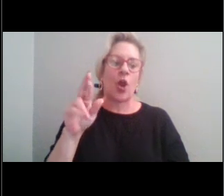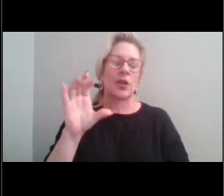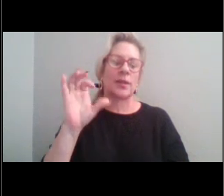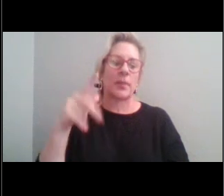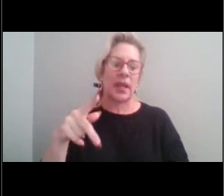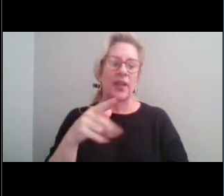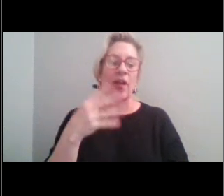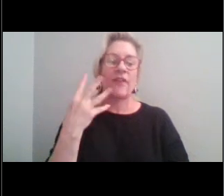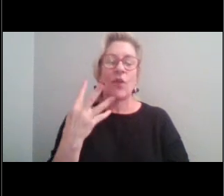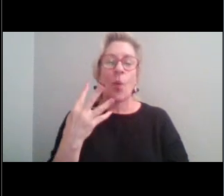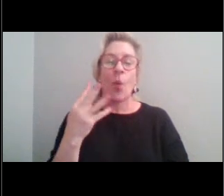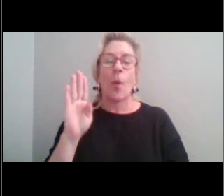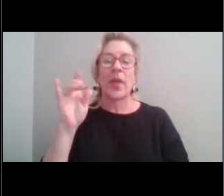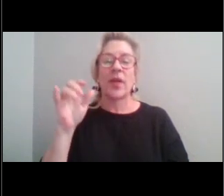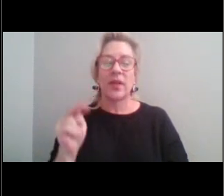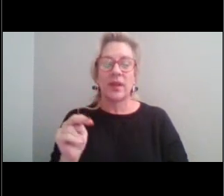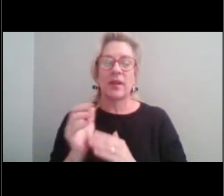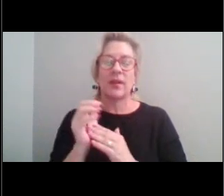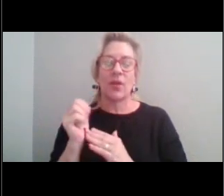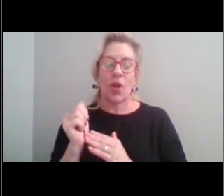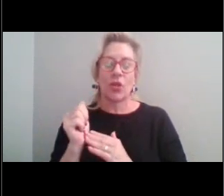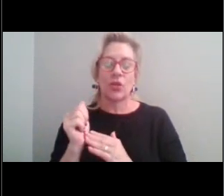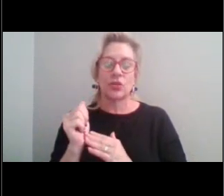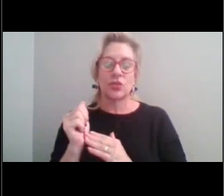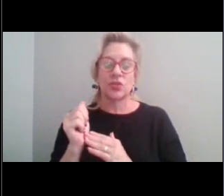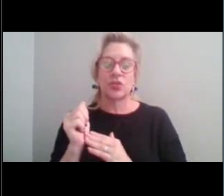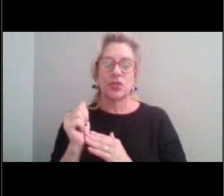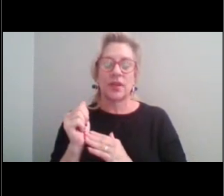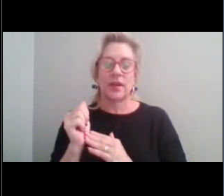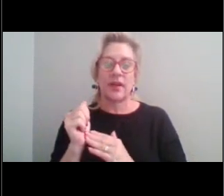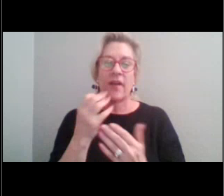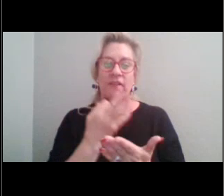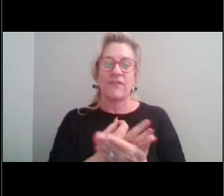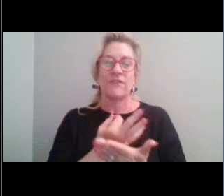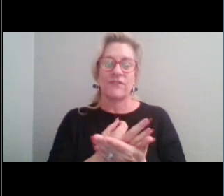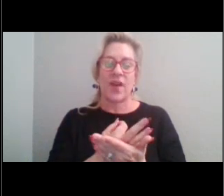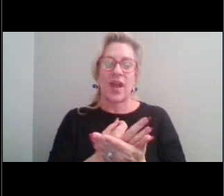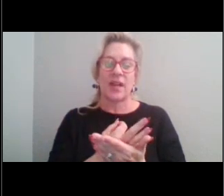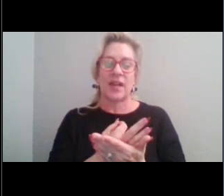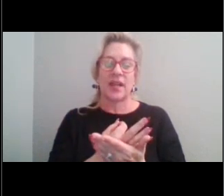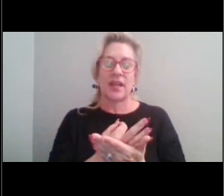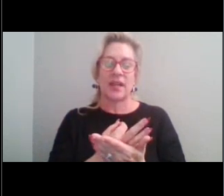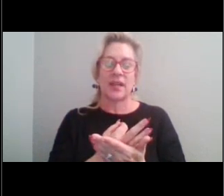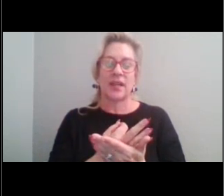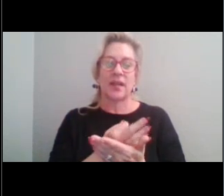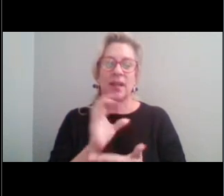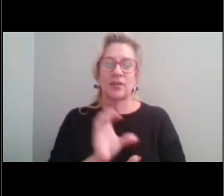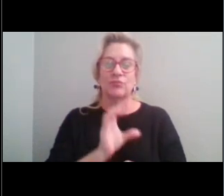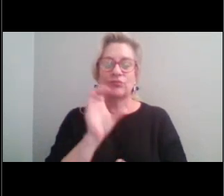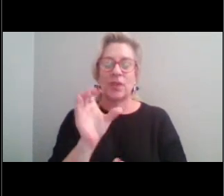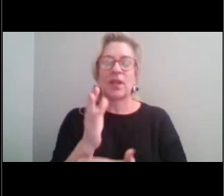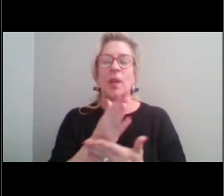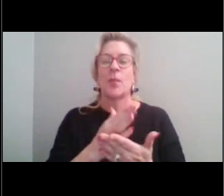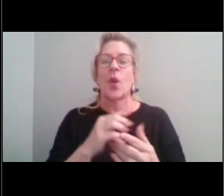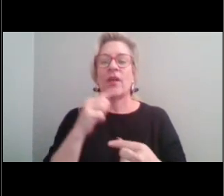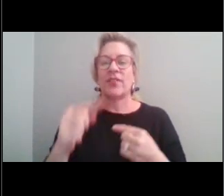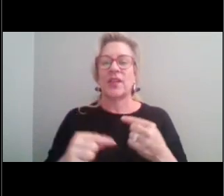billion, rather I should say, we have $4 billion in funding that's moving forward as a part of the Cycle